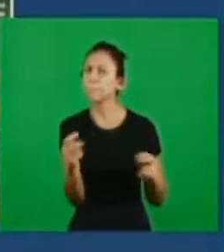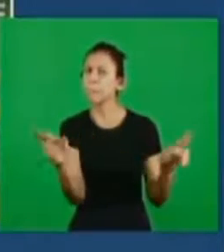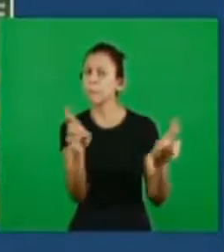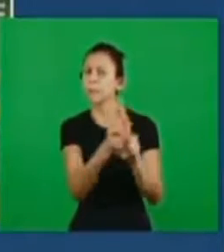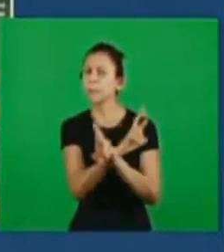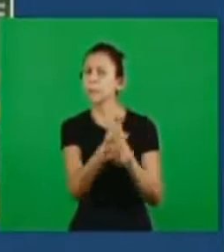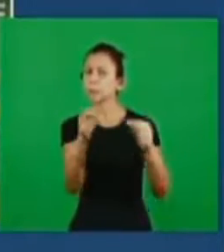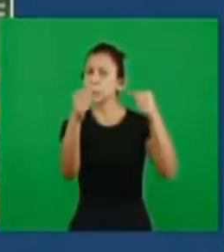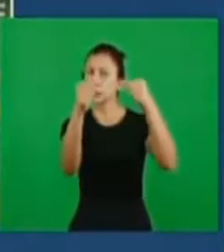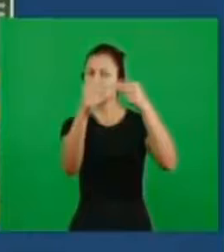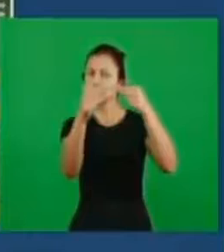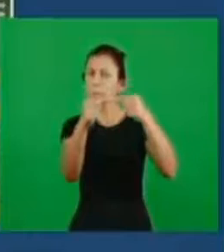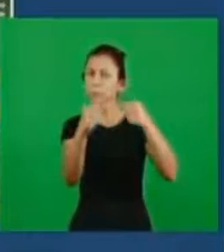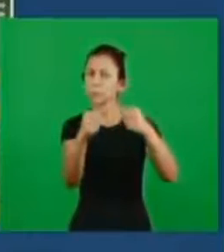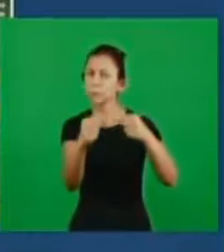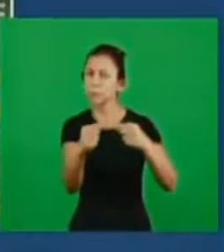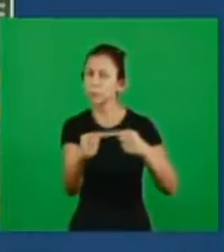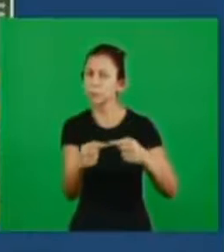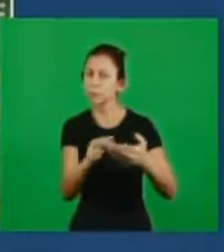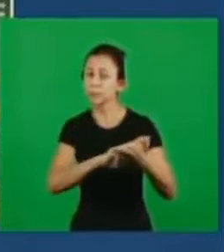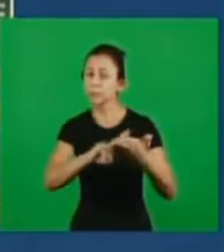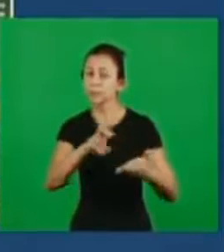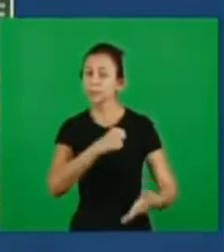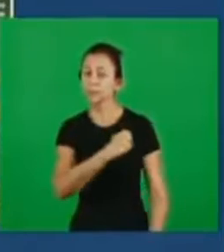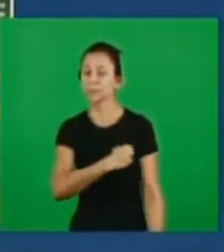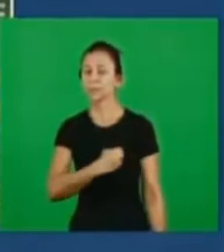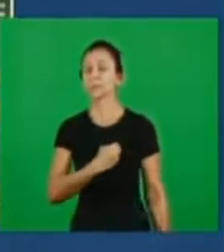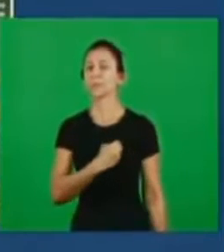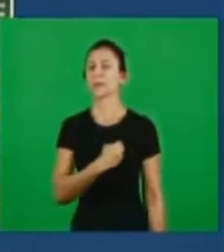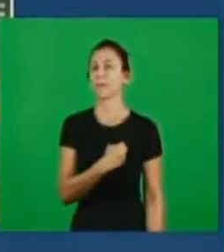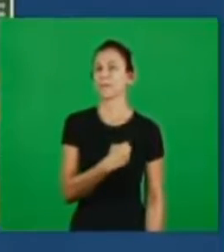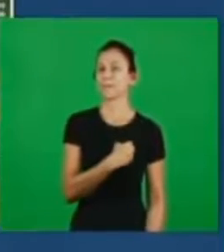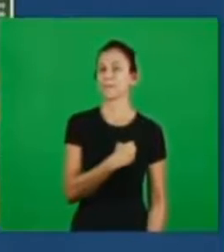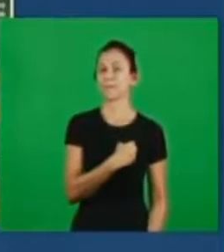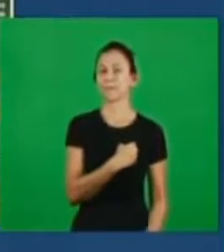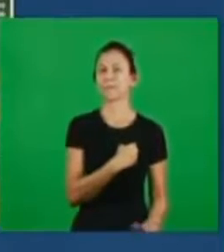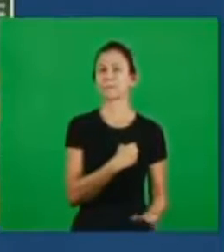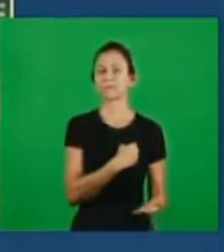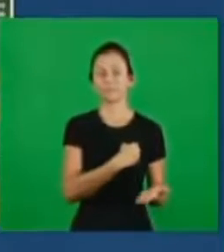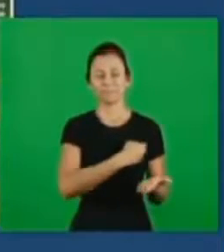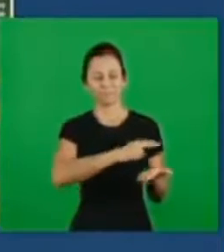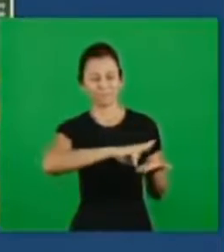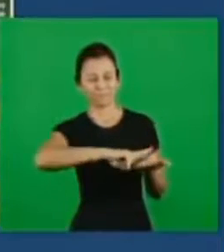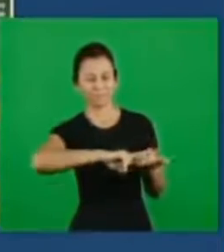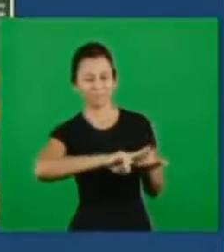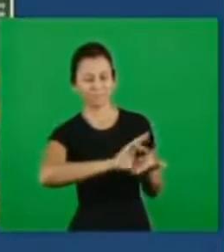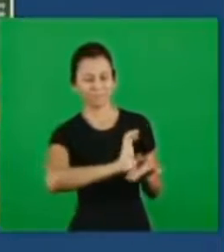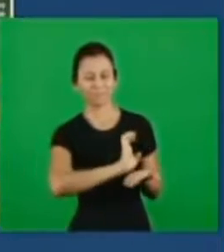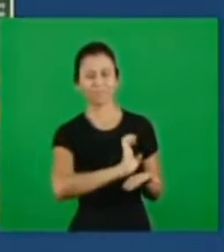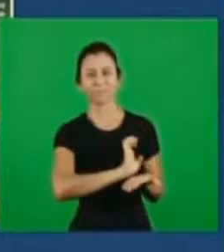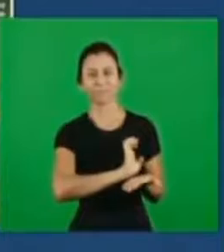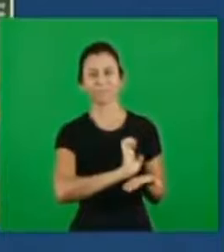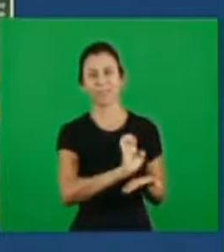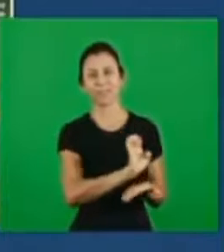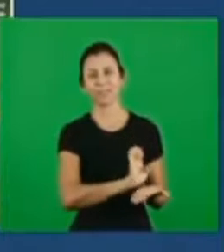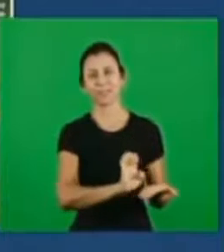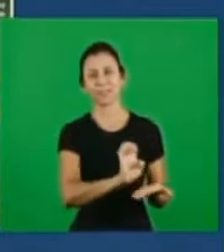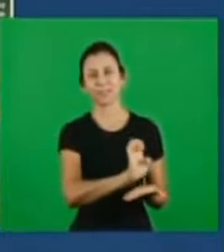that there is a lot of connection between the letter of John geared towards the Church of